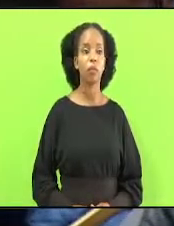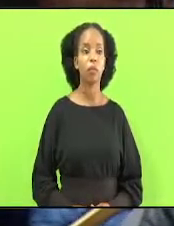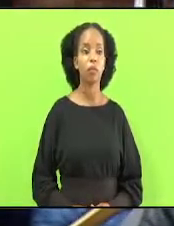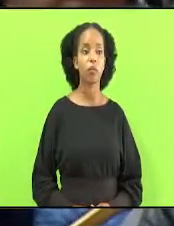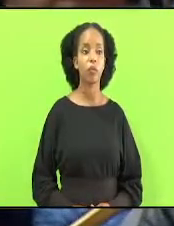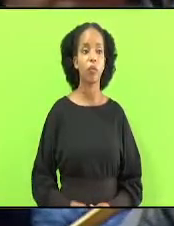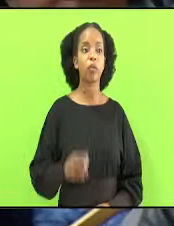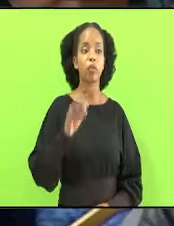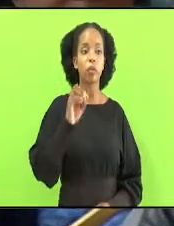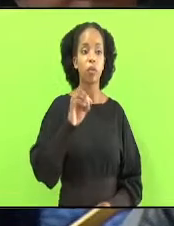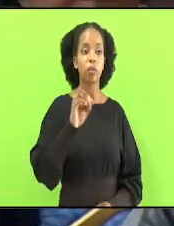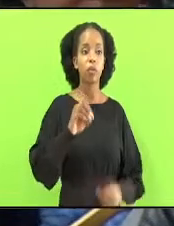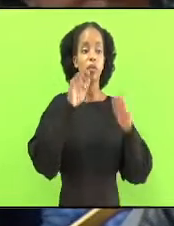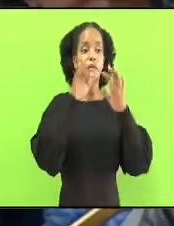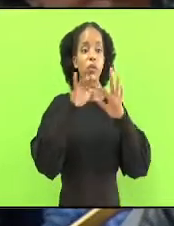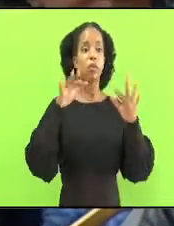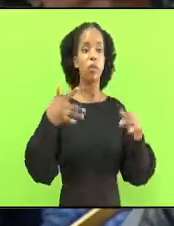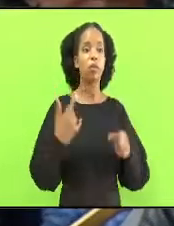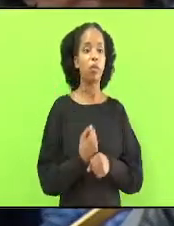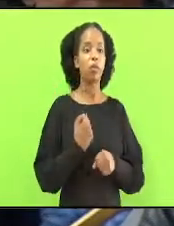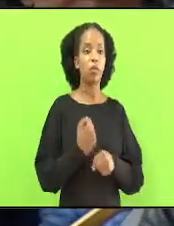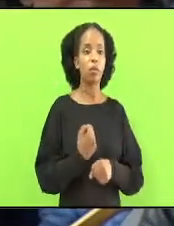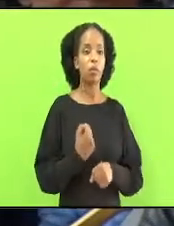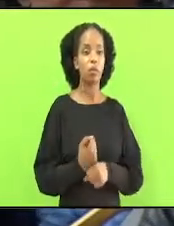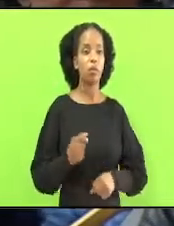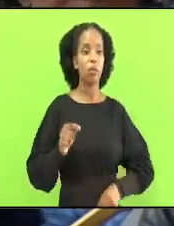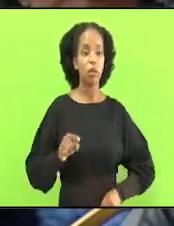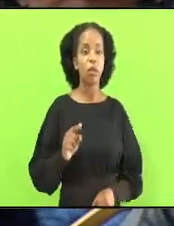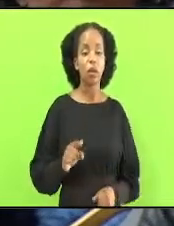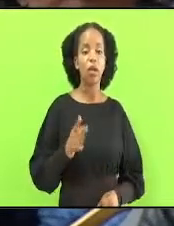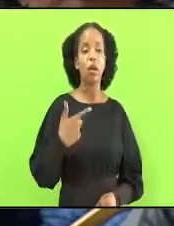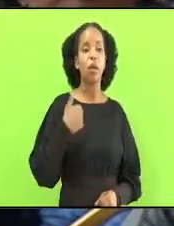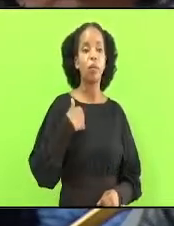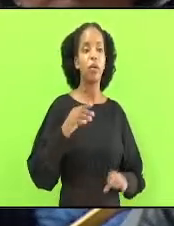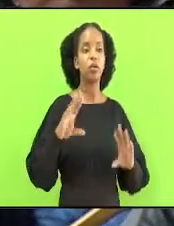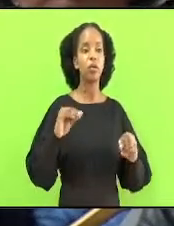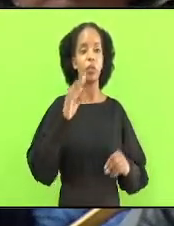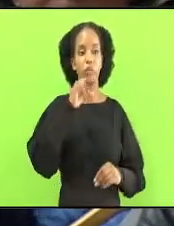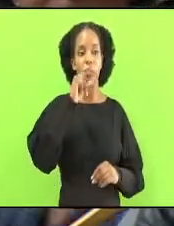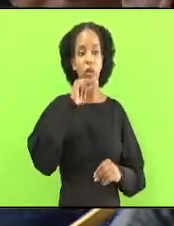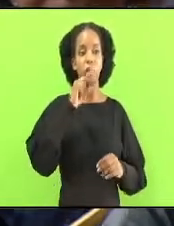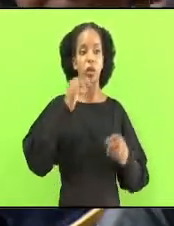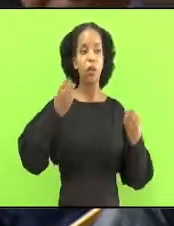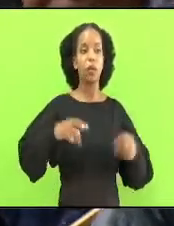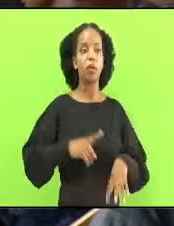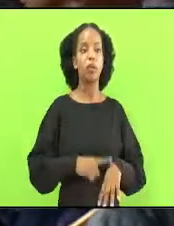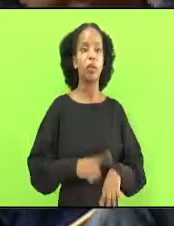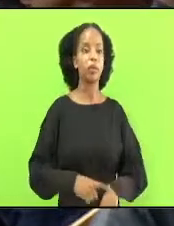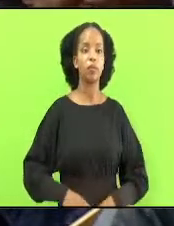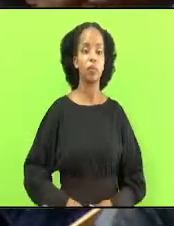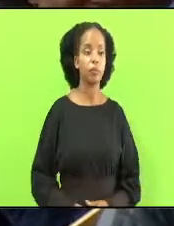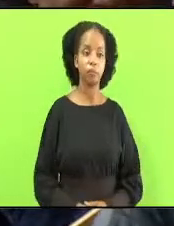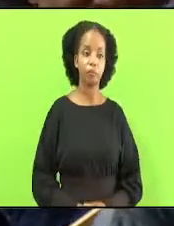there are people working there from week to week. Say, let me stop talking. I'm going to walk now.